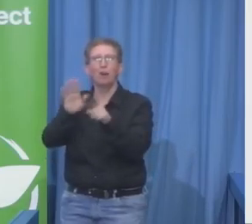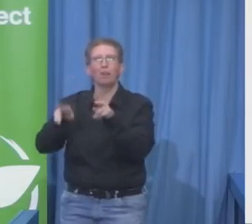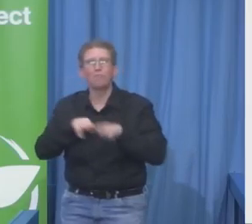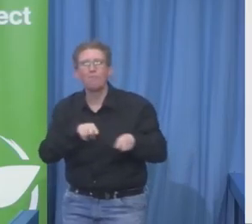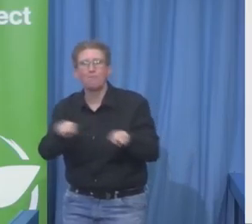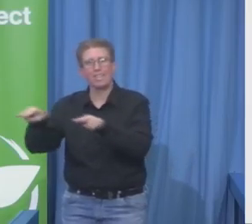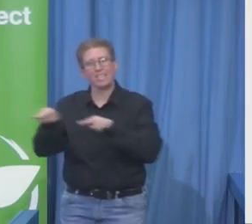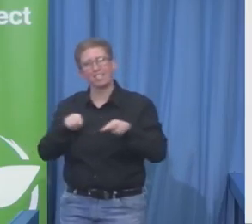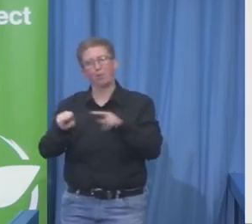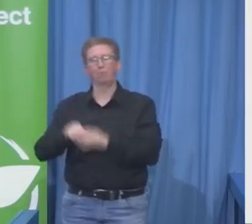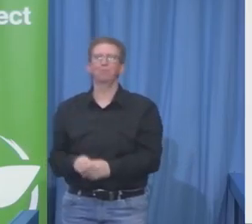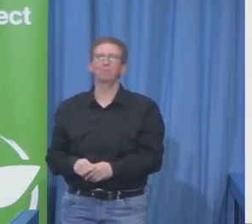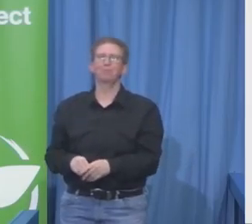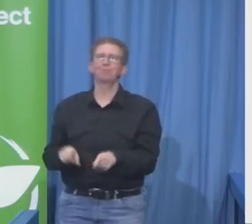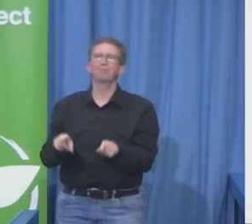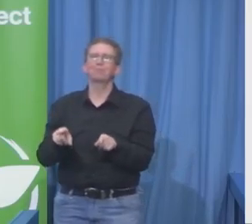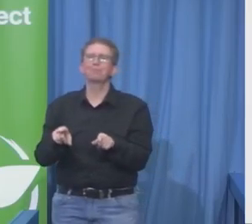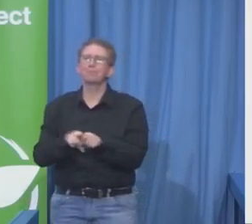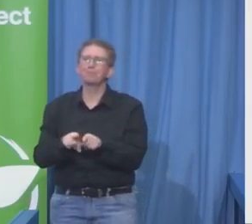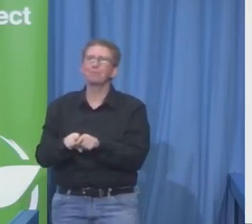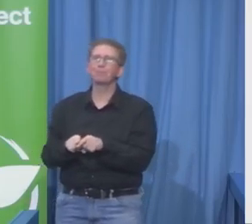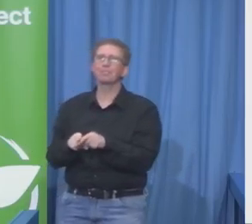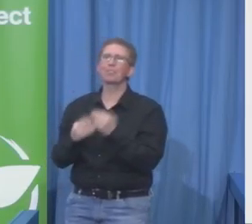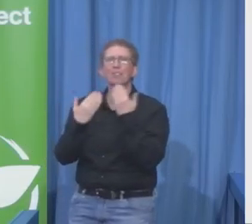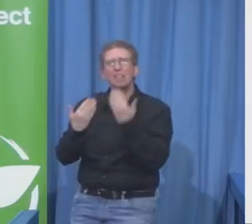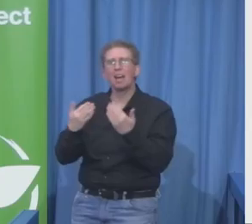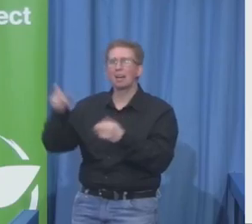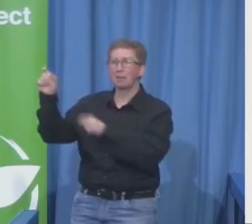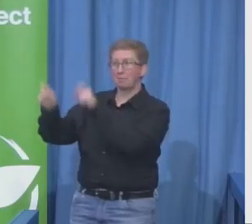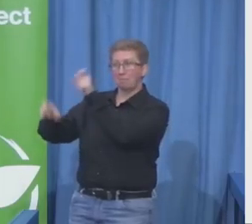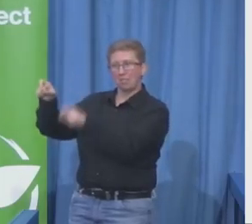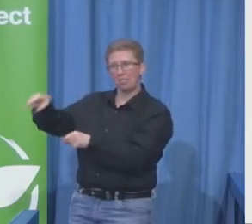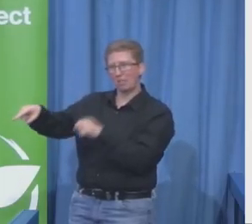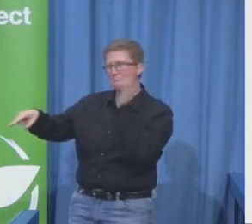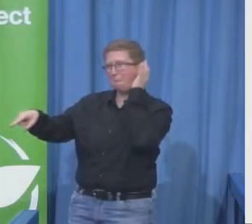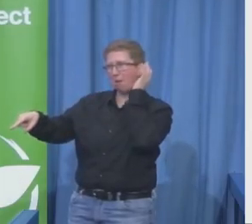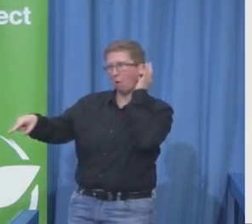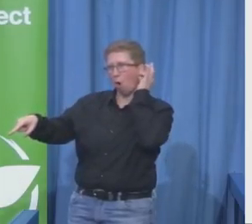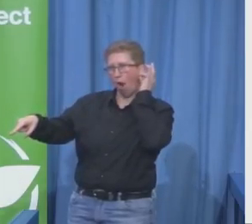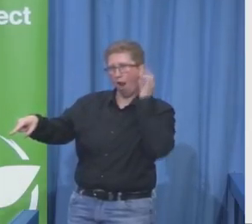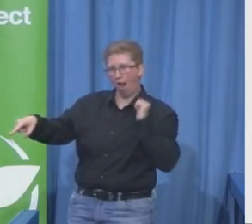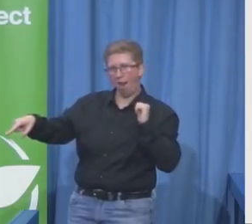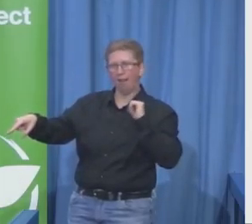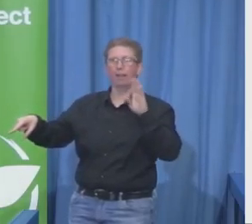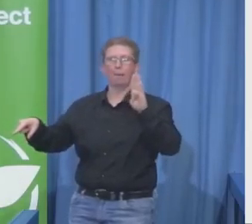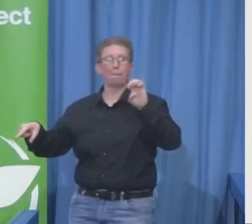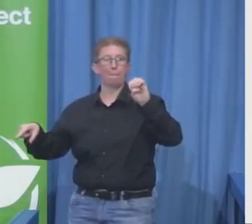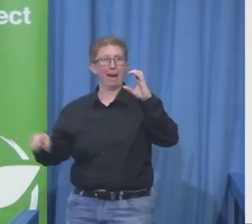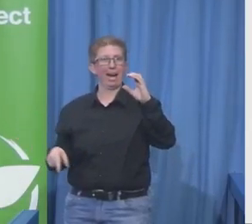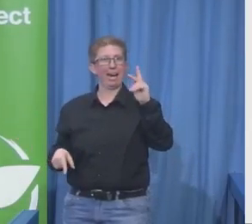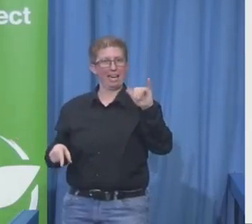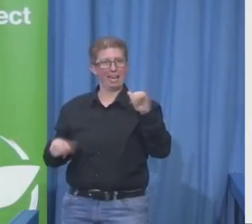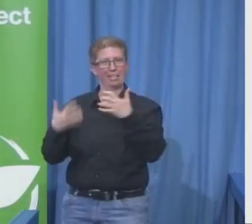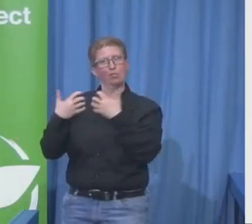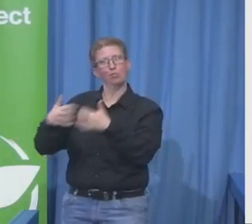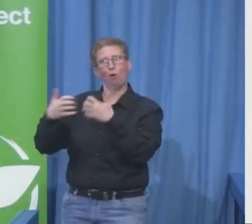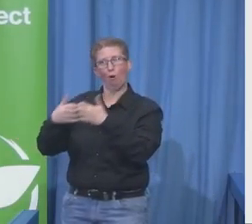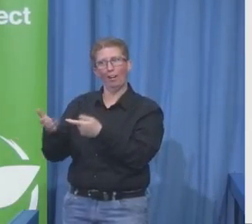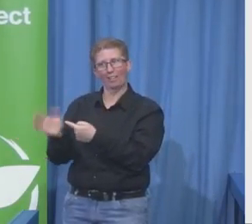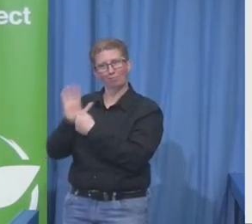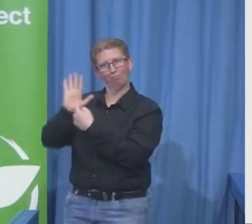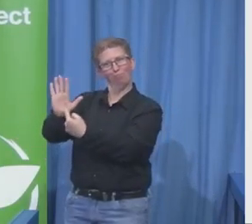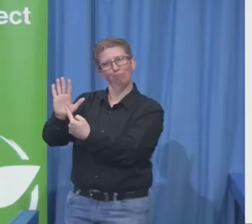and Isabella as well. It does demonstrate the power of storytelling. And also a great example of how accommodating access is good